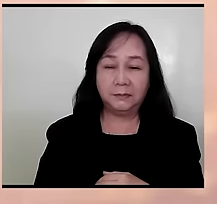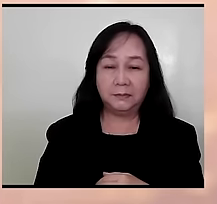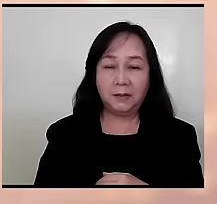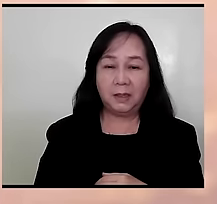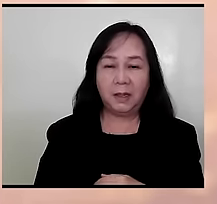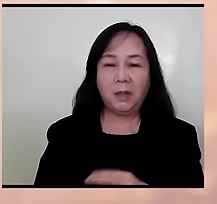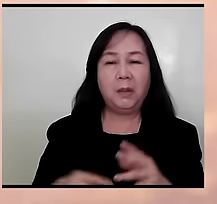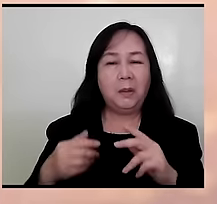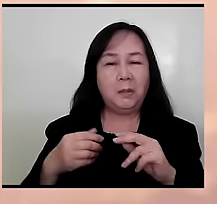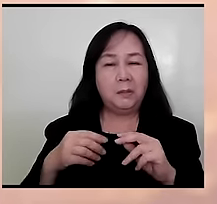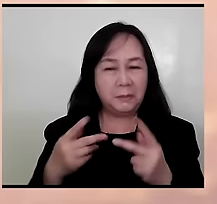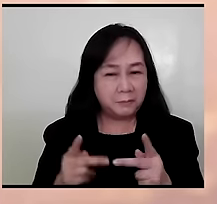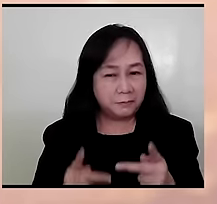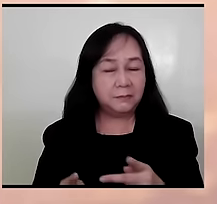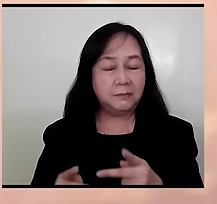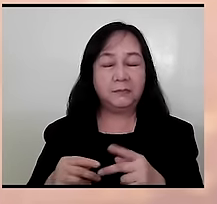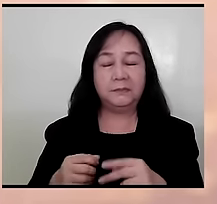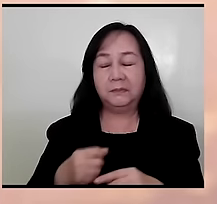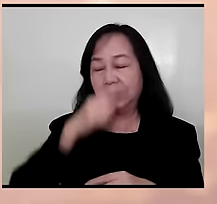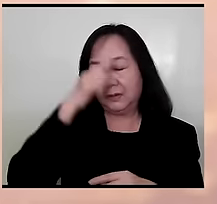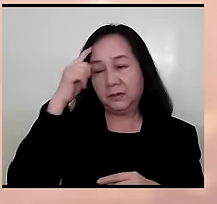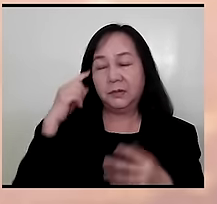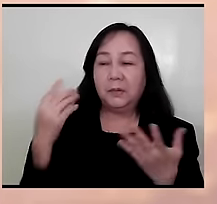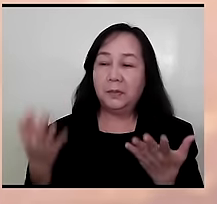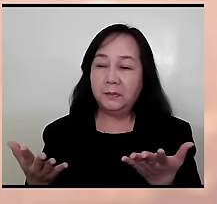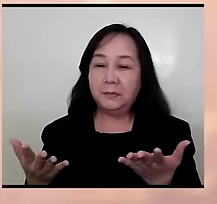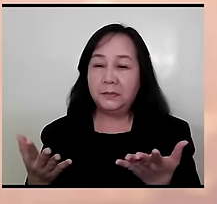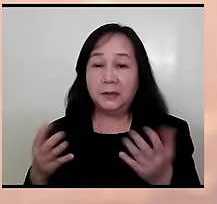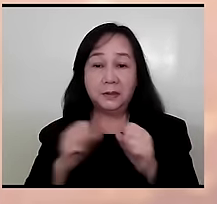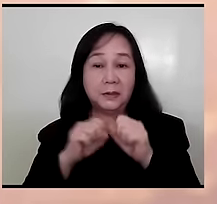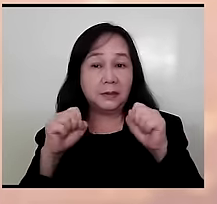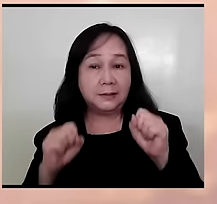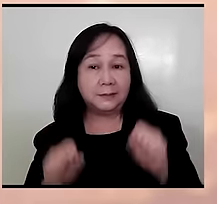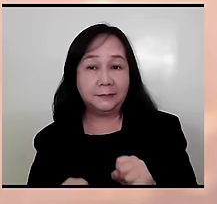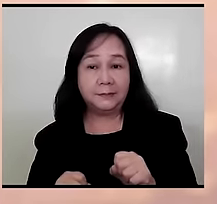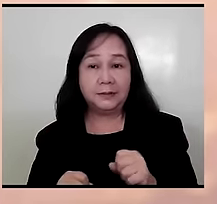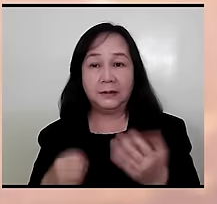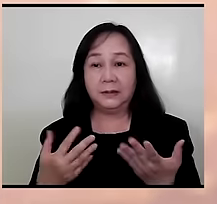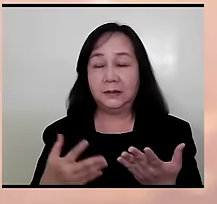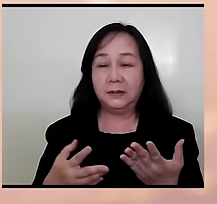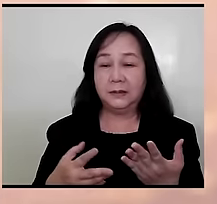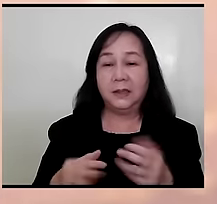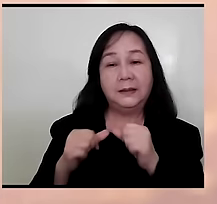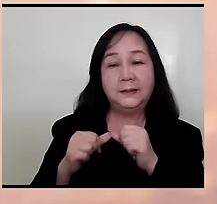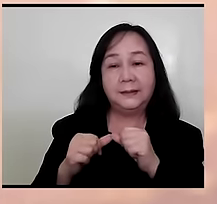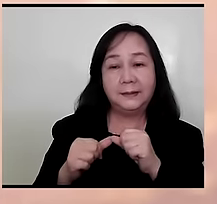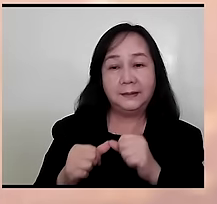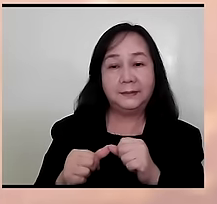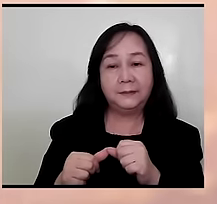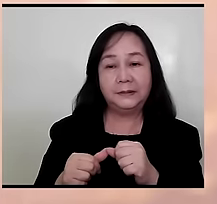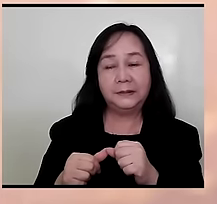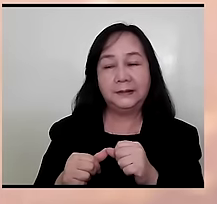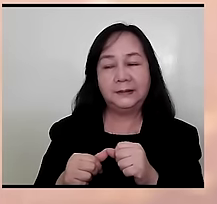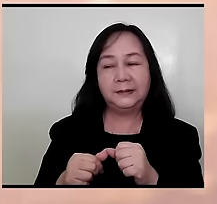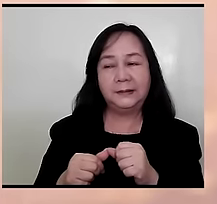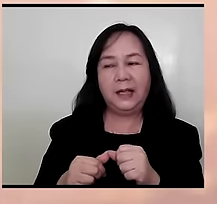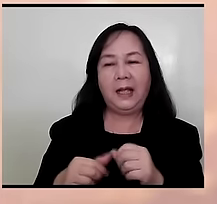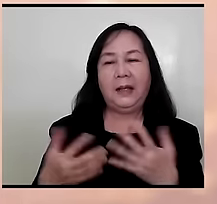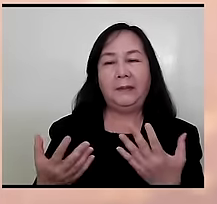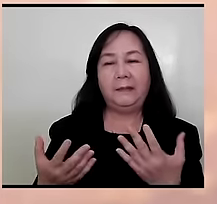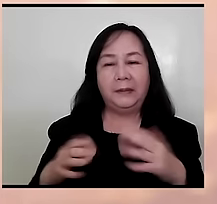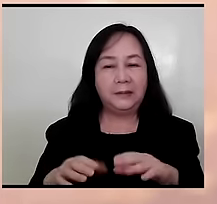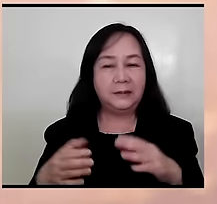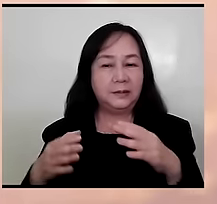wounded also by the system that kept some classes